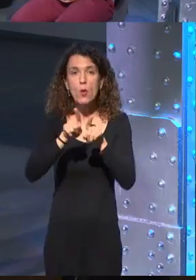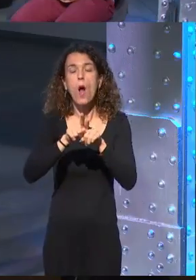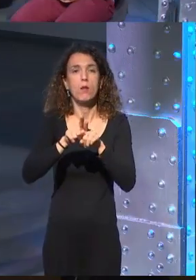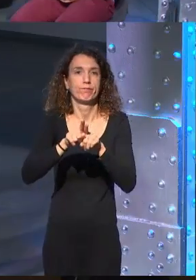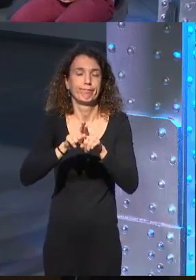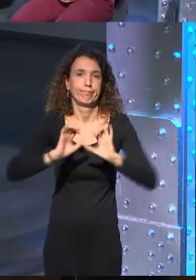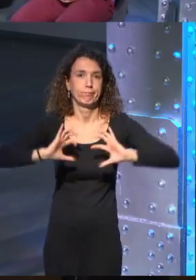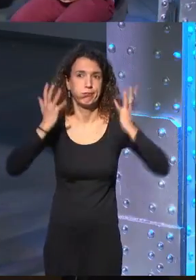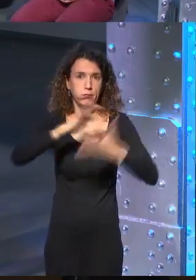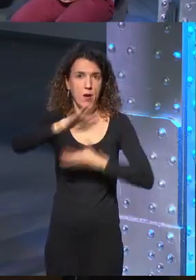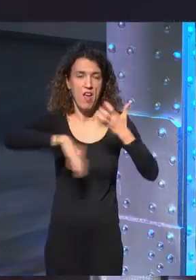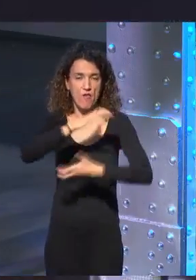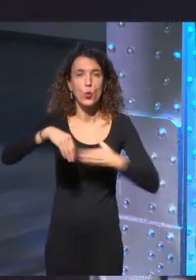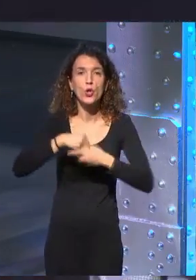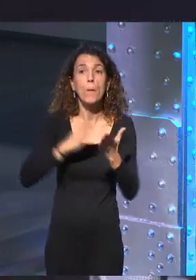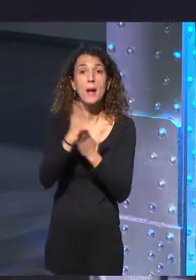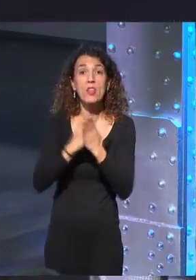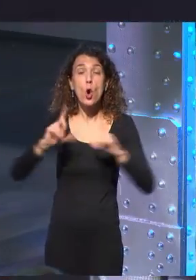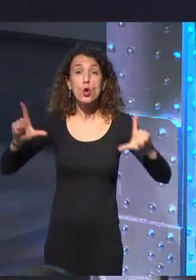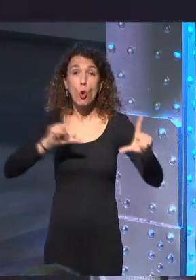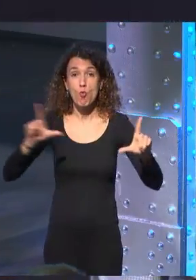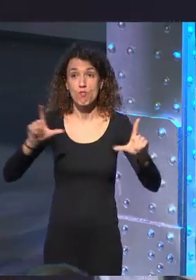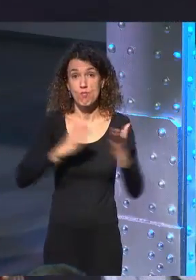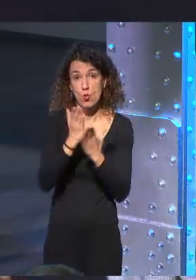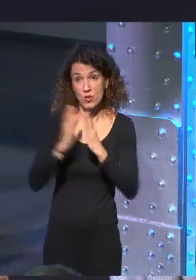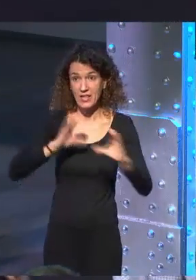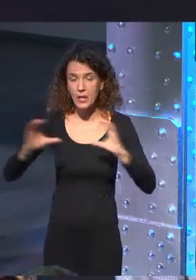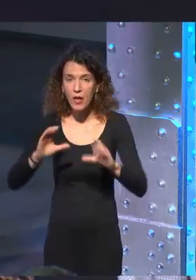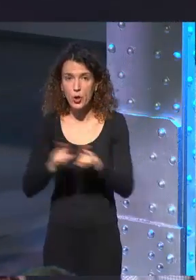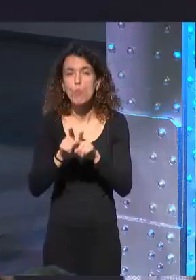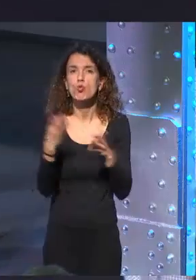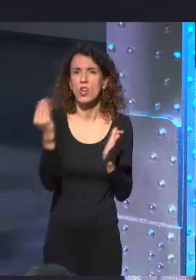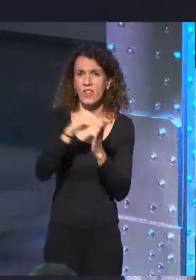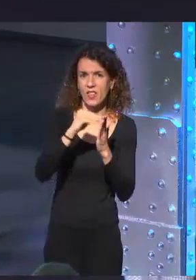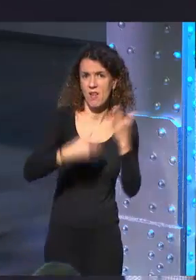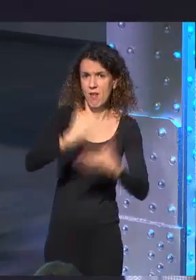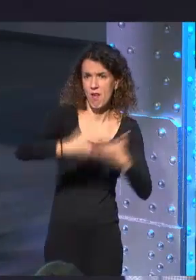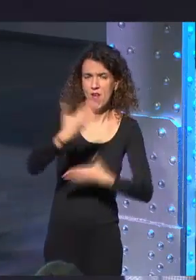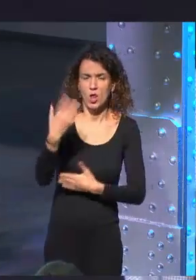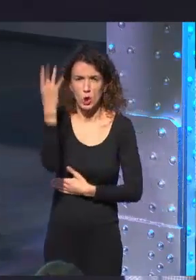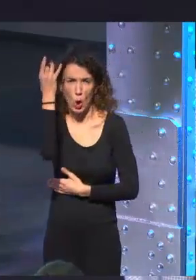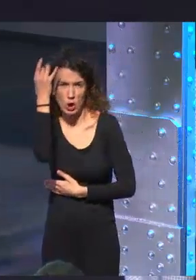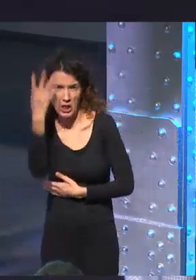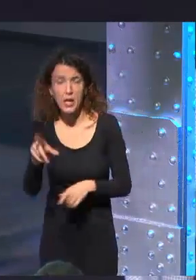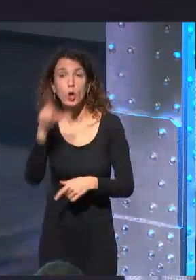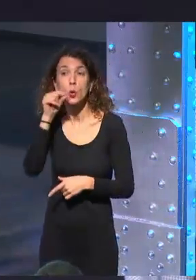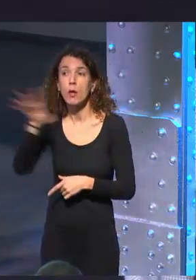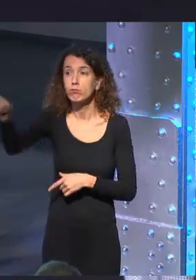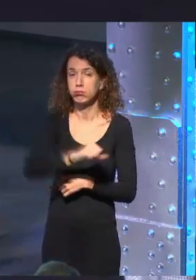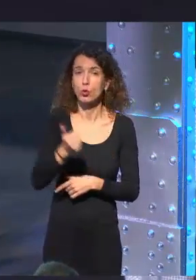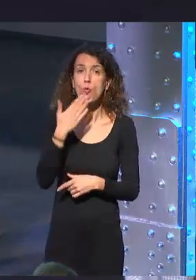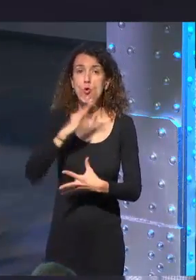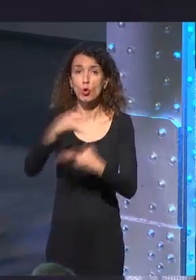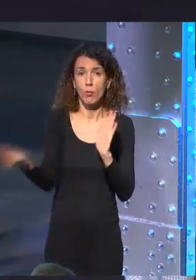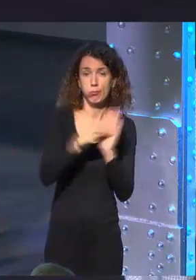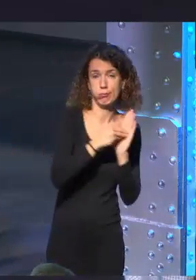linked to media. There's a revolution with media that because of publishing instantly, they